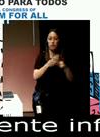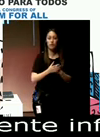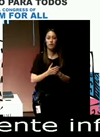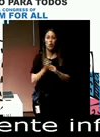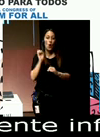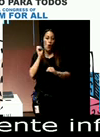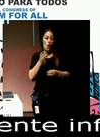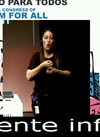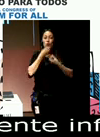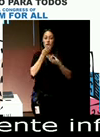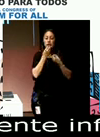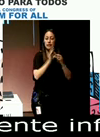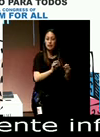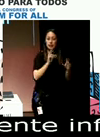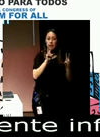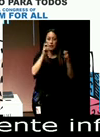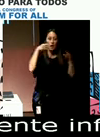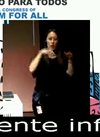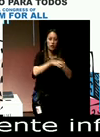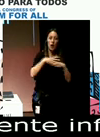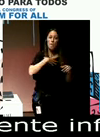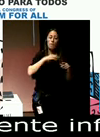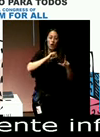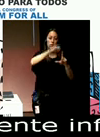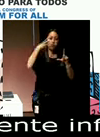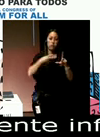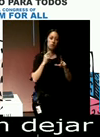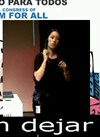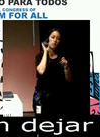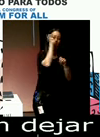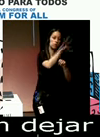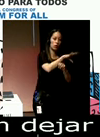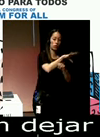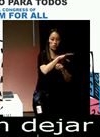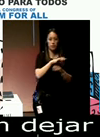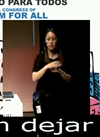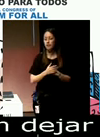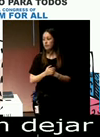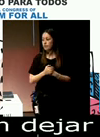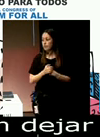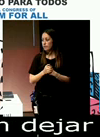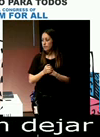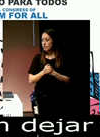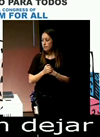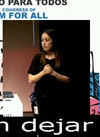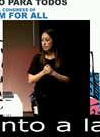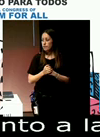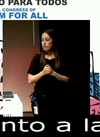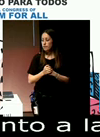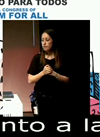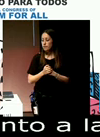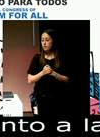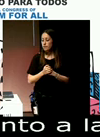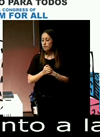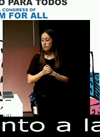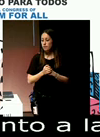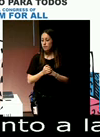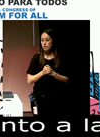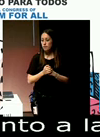This is the interface to add criteria and all the information about